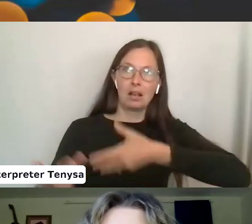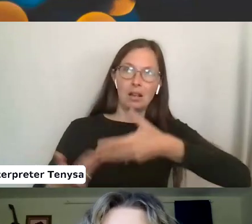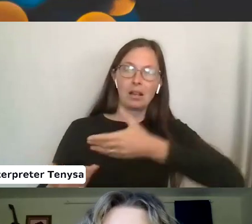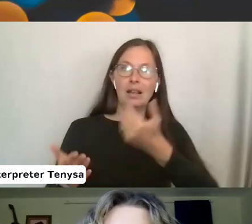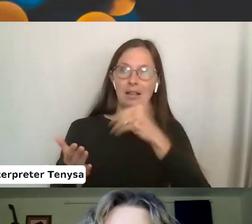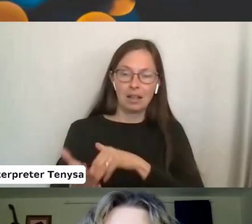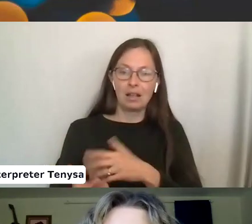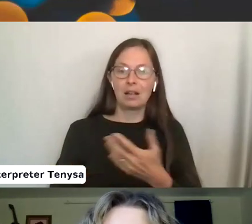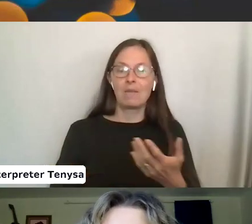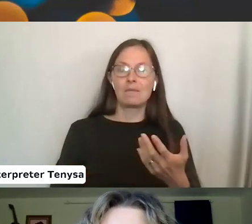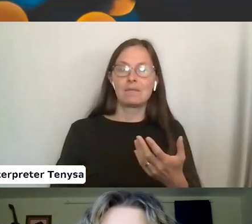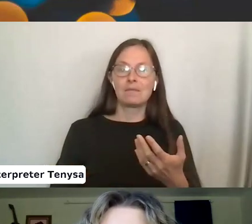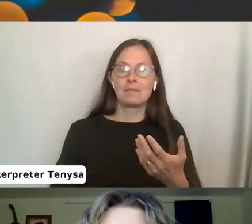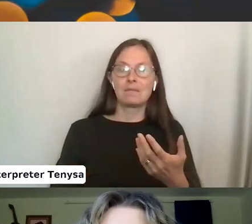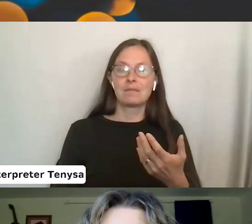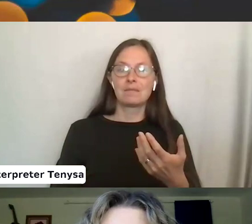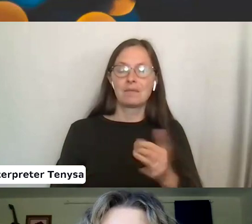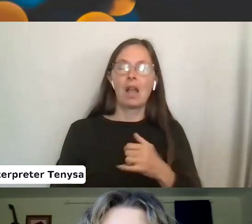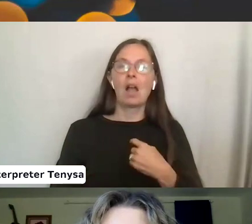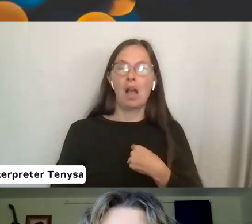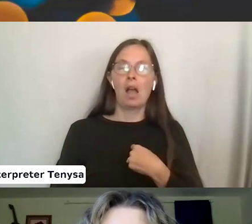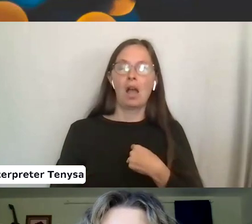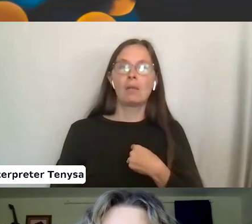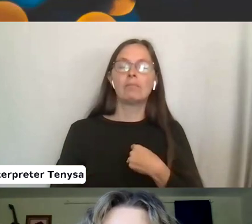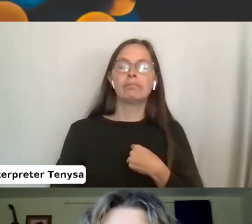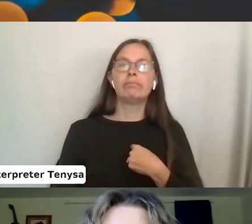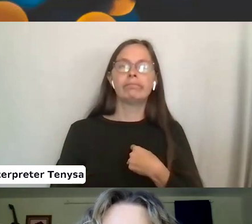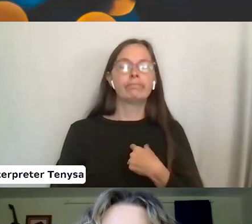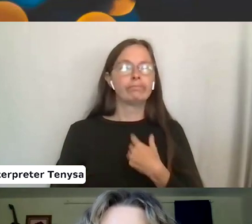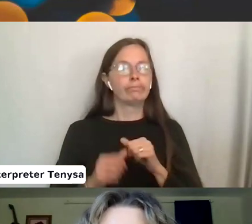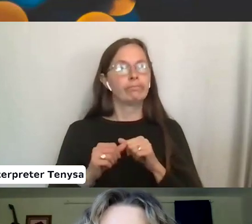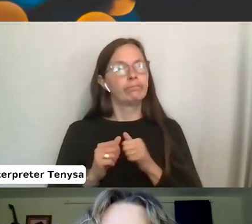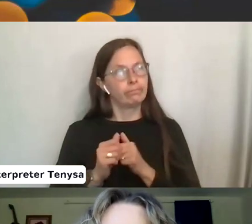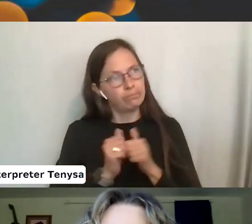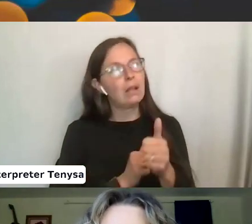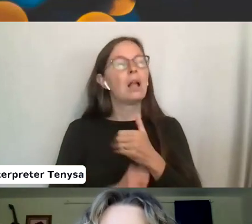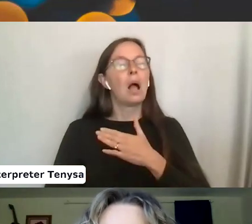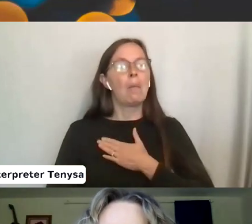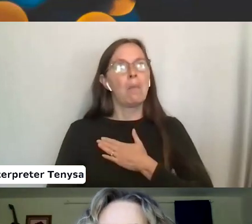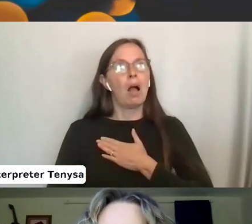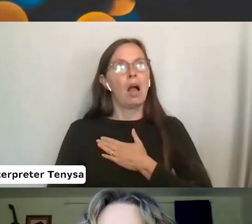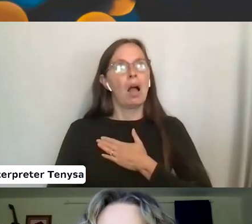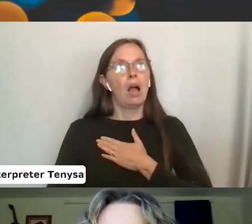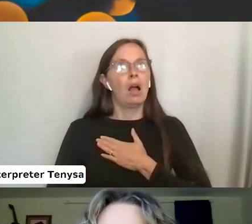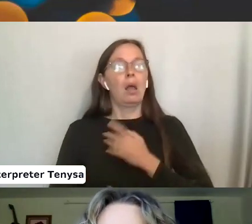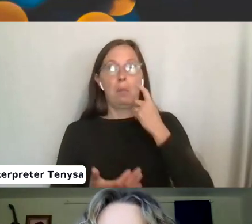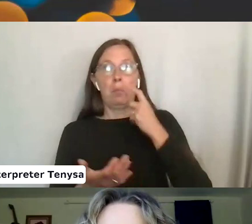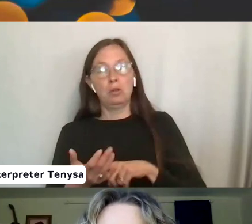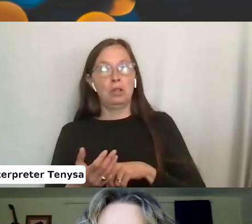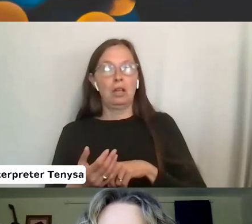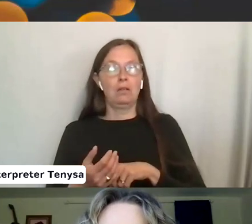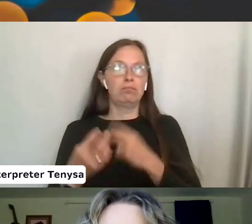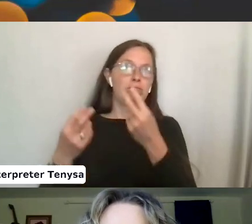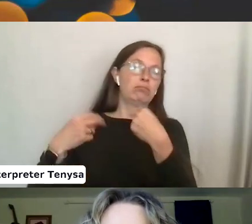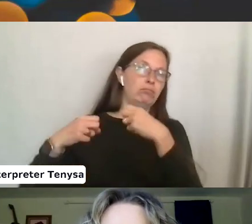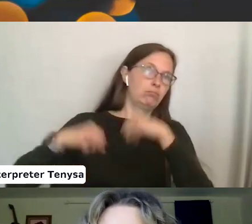be like, I'm getting over my perceived rejection, specifically with a cast, because that's not